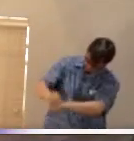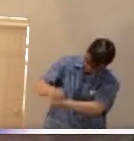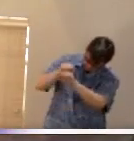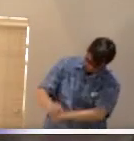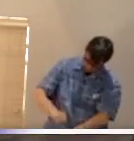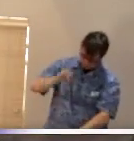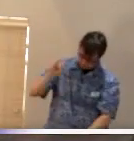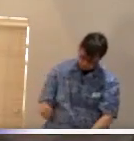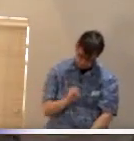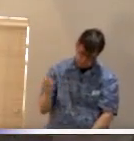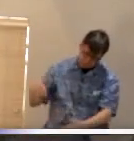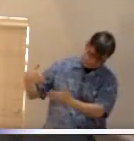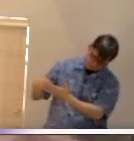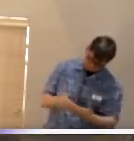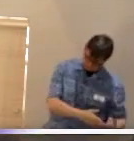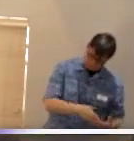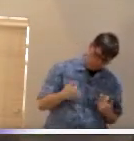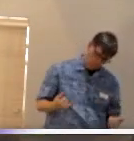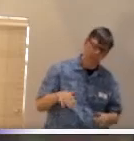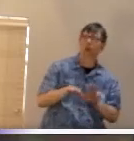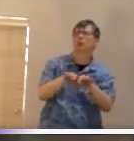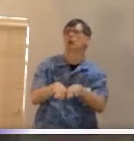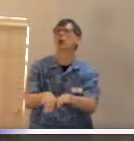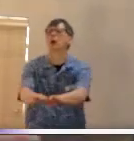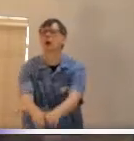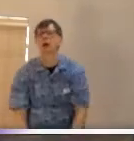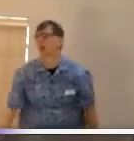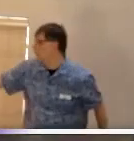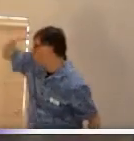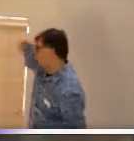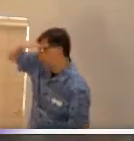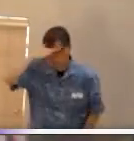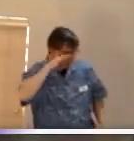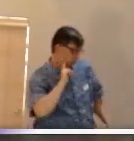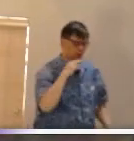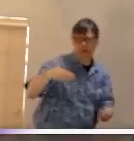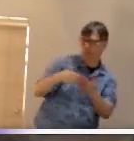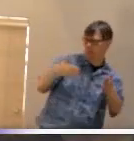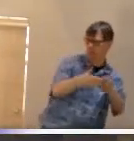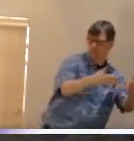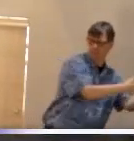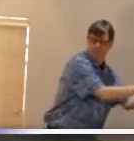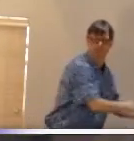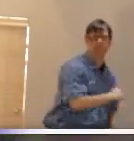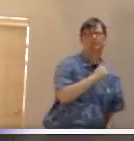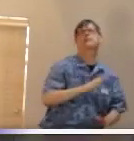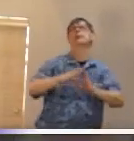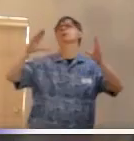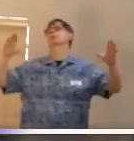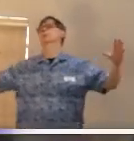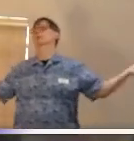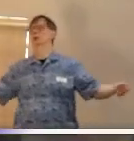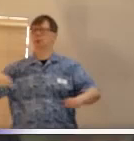Jamaica, you know, like as it moves through warm water and more attention, you know, we're all watching, and this hurricane is moving, moving, moving. It's getting bigger. But in the